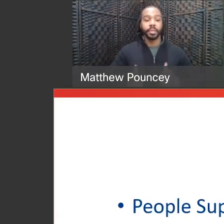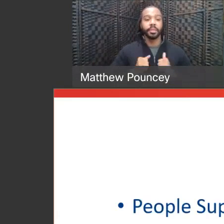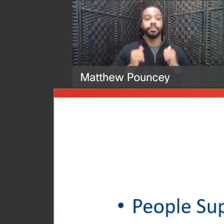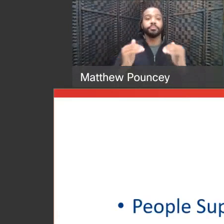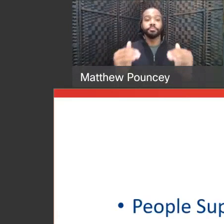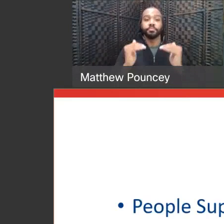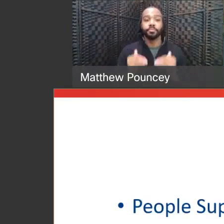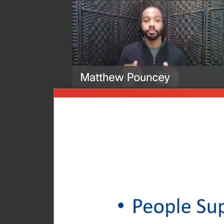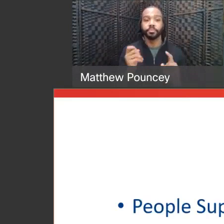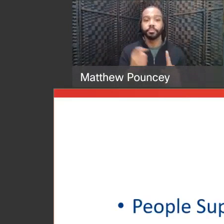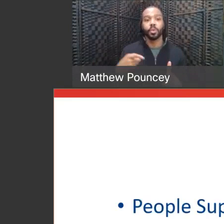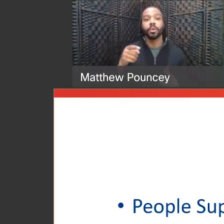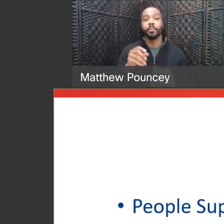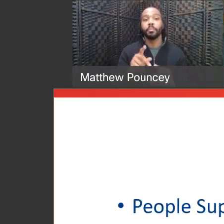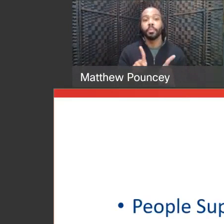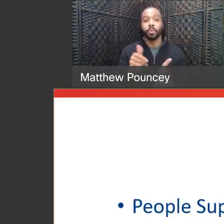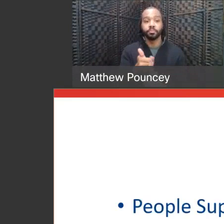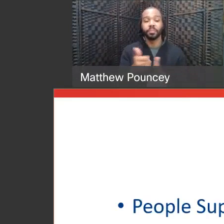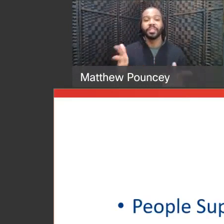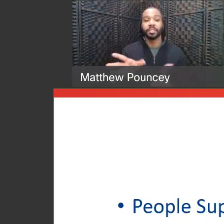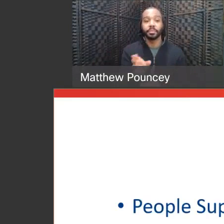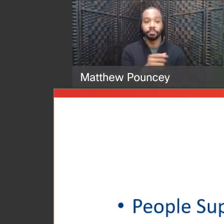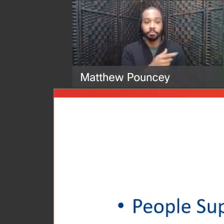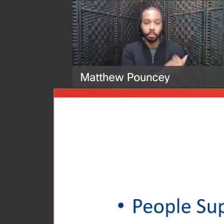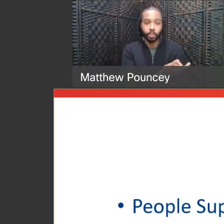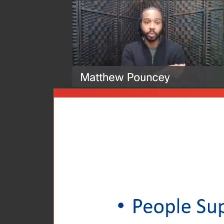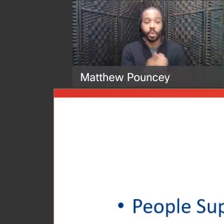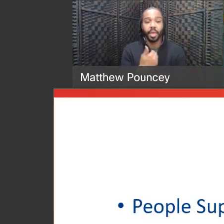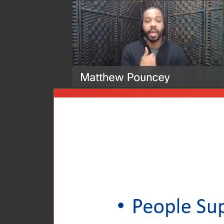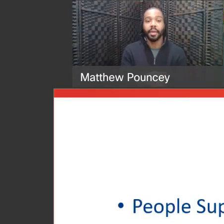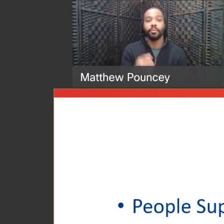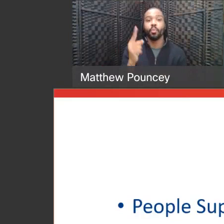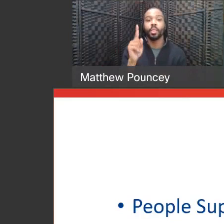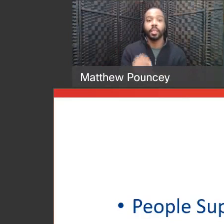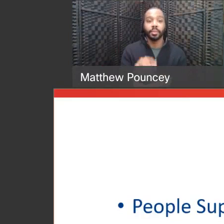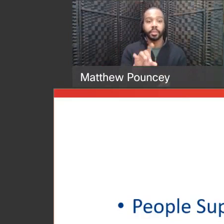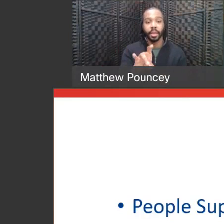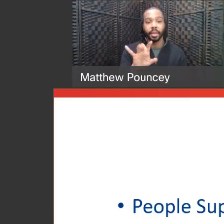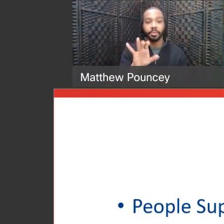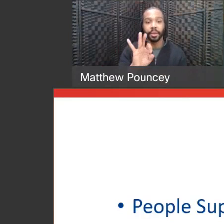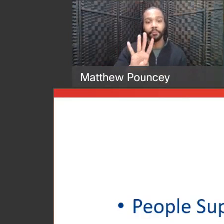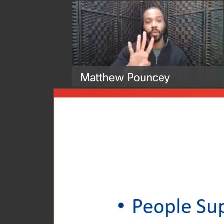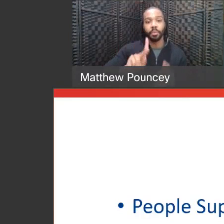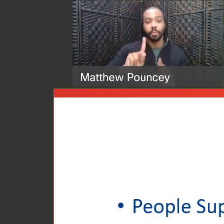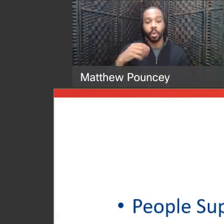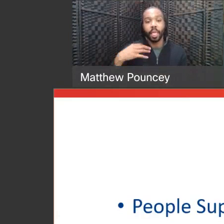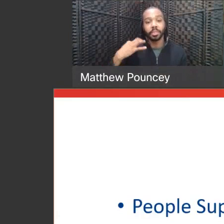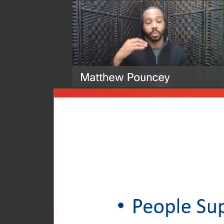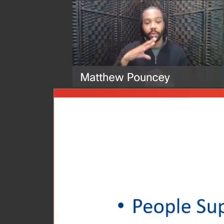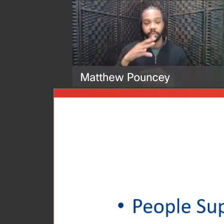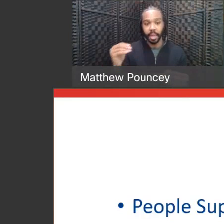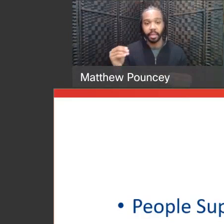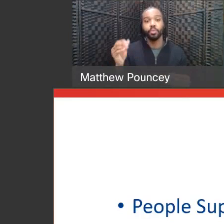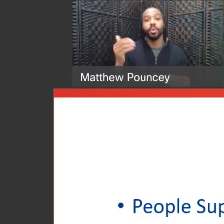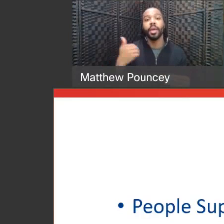People who have received boosters, we have 1,894 people who are eligible for boosters and 1,220